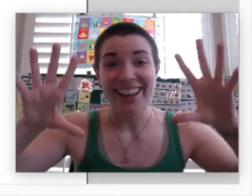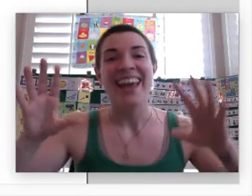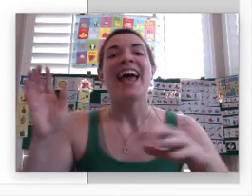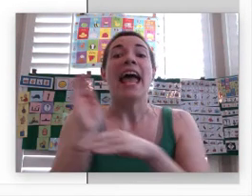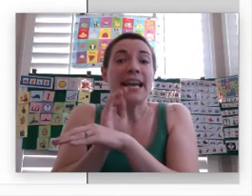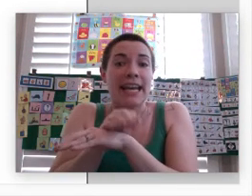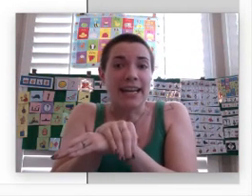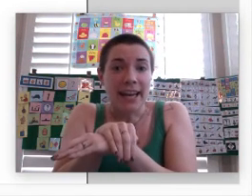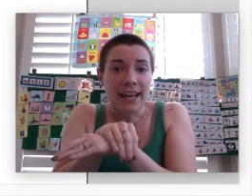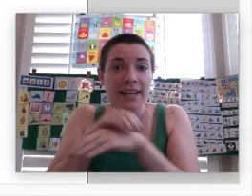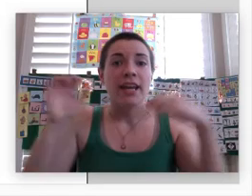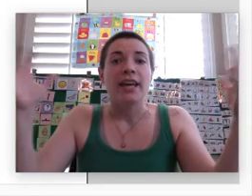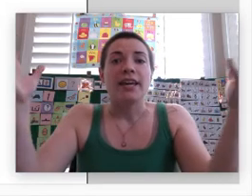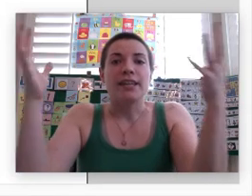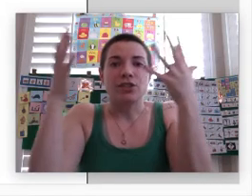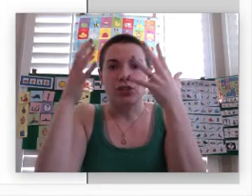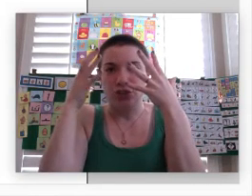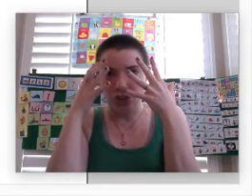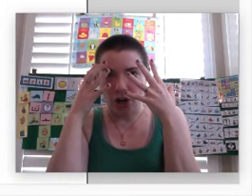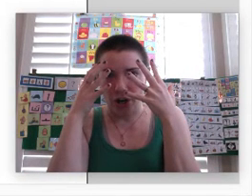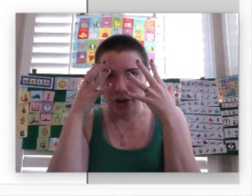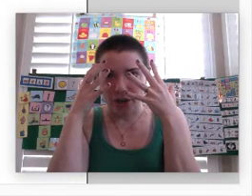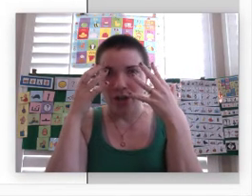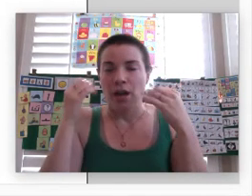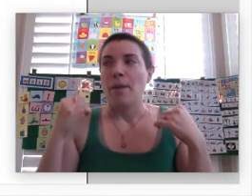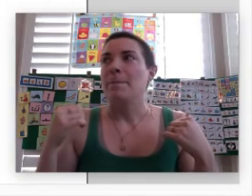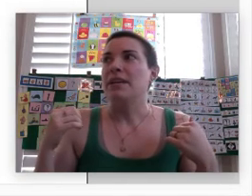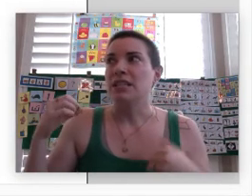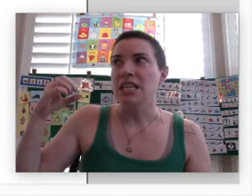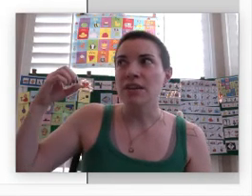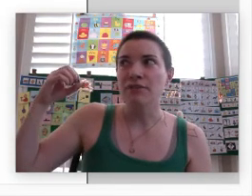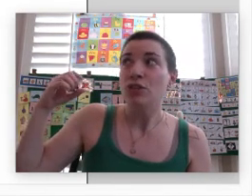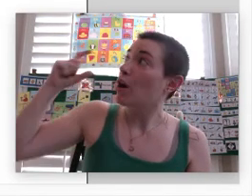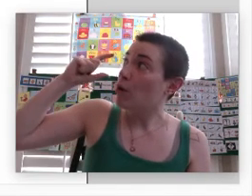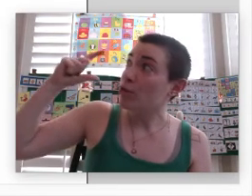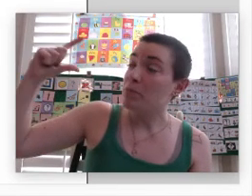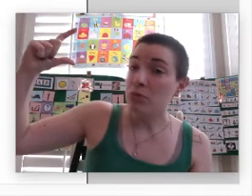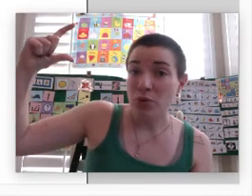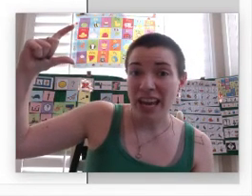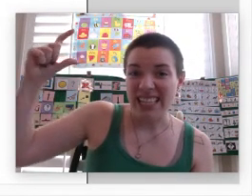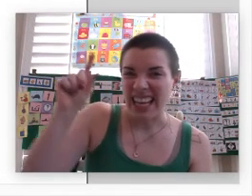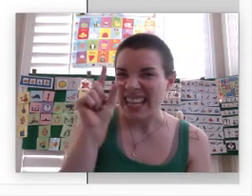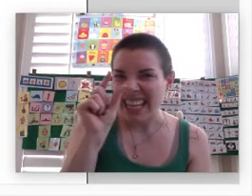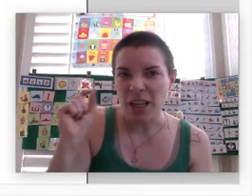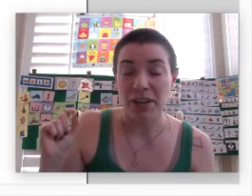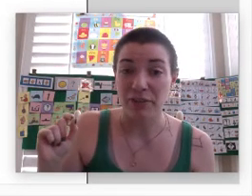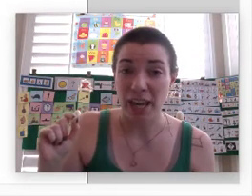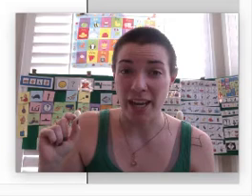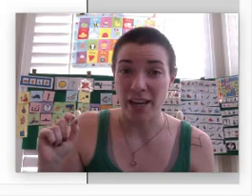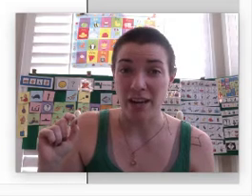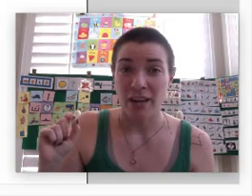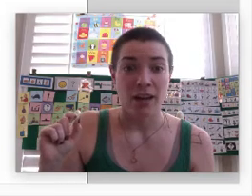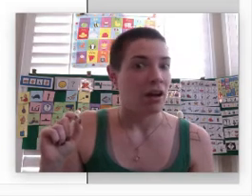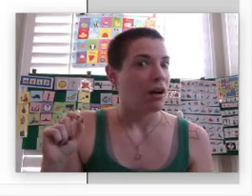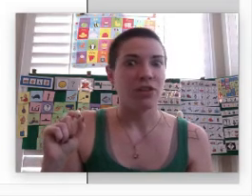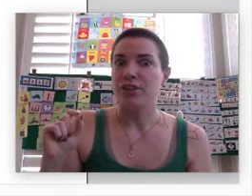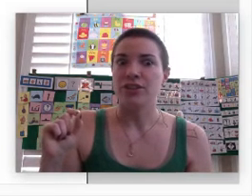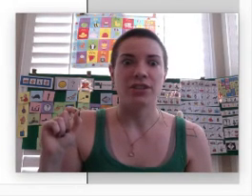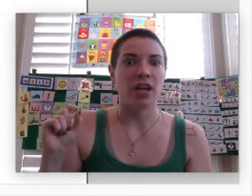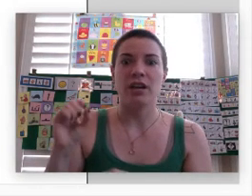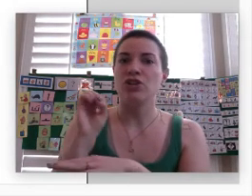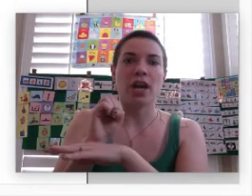bright, and at night, it's dark. Because even though the moon has a little bit of light,